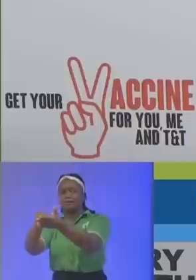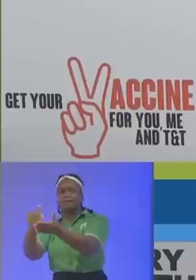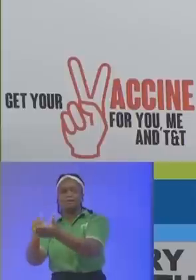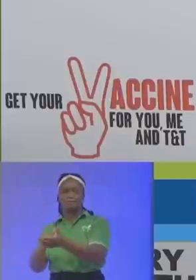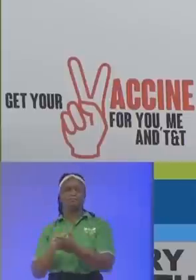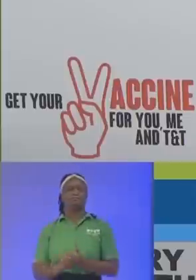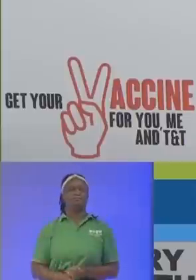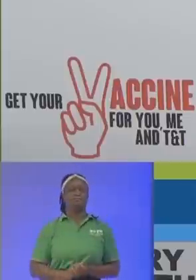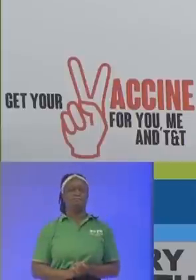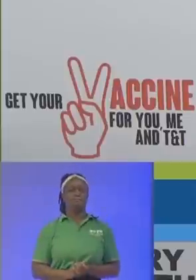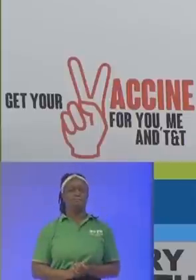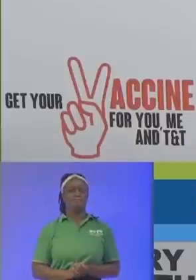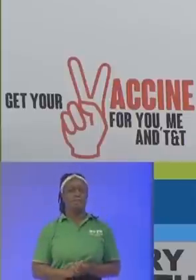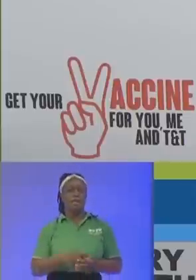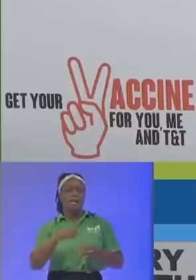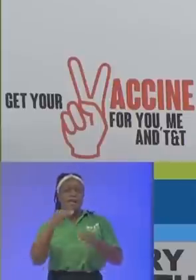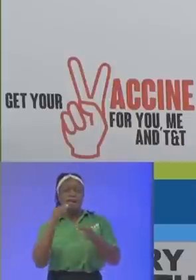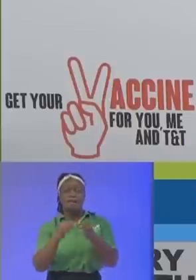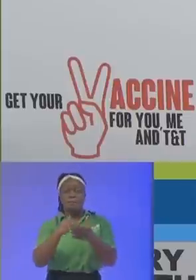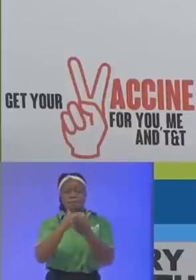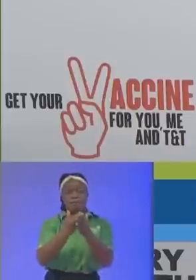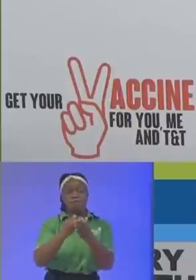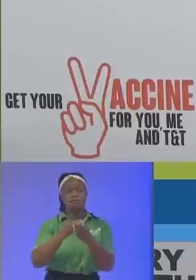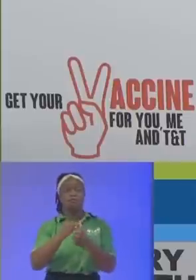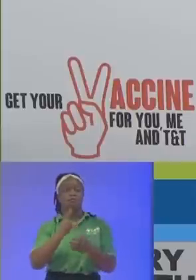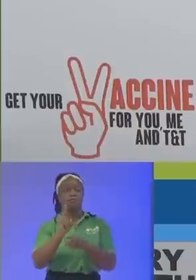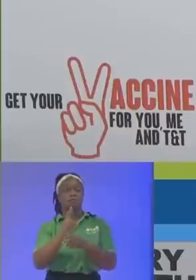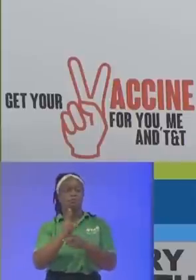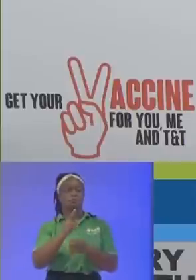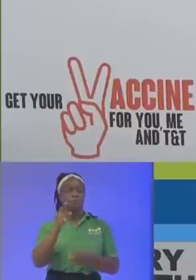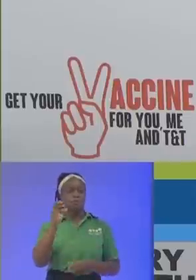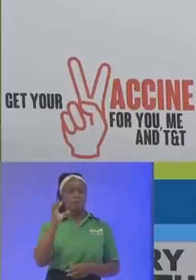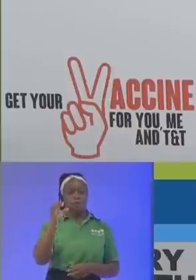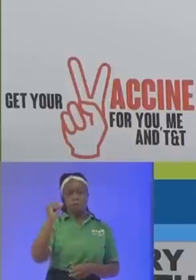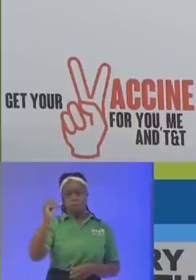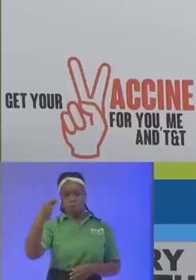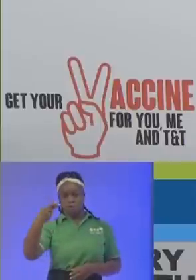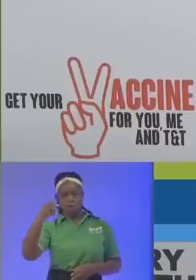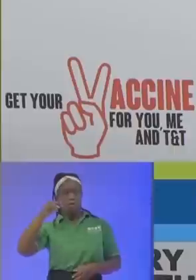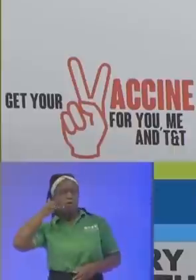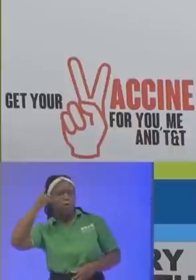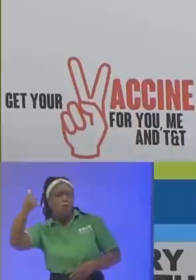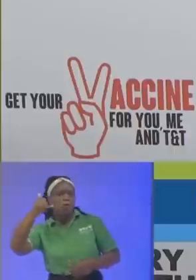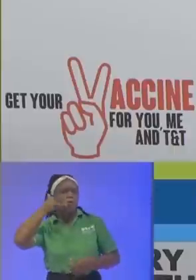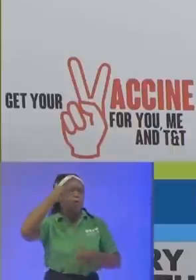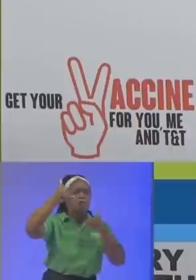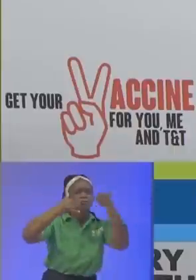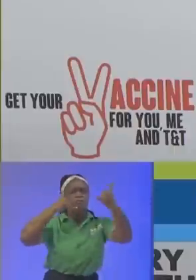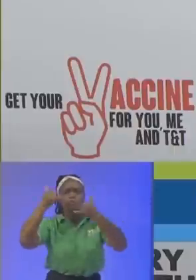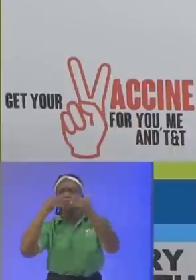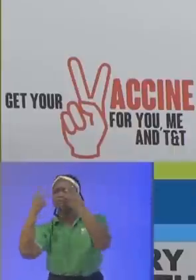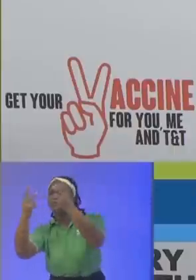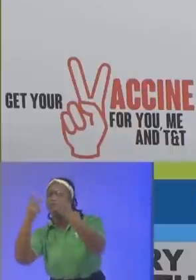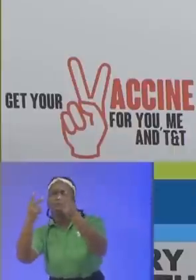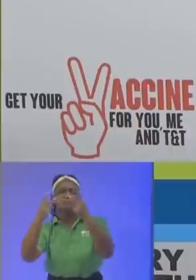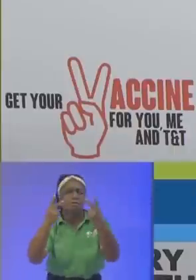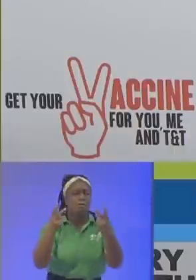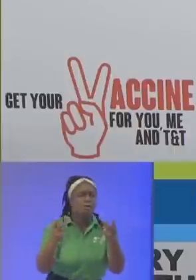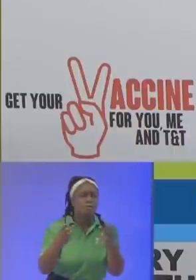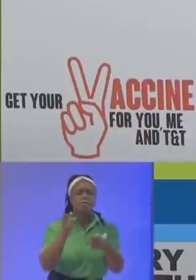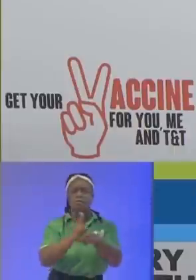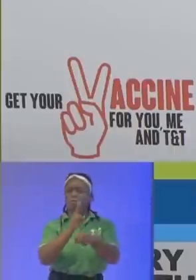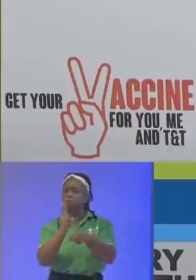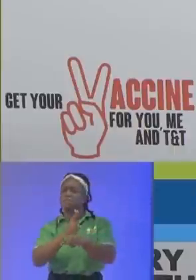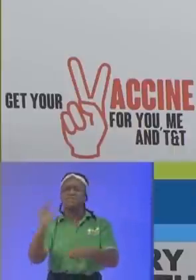surveillance and testing out of the CMOH offices. So in this regard, we do continuously review